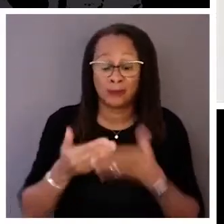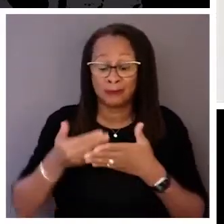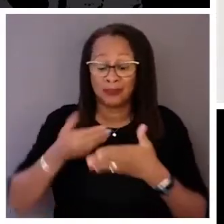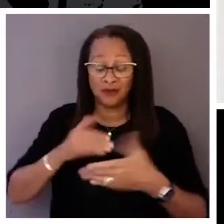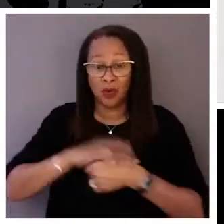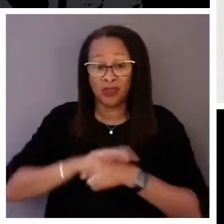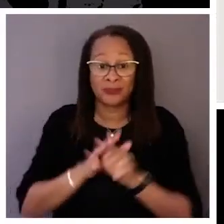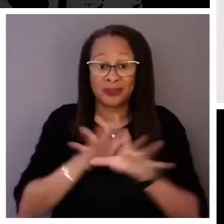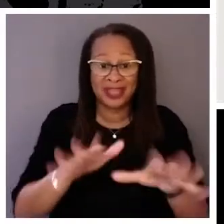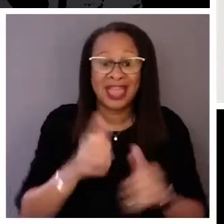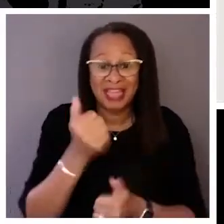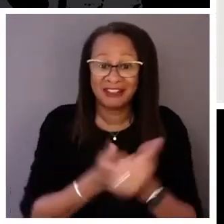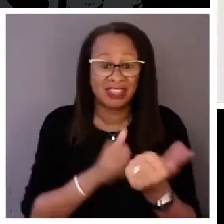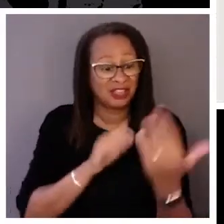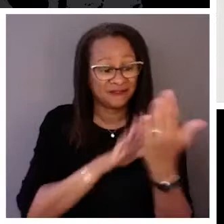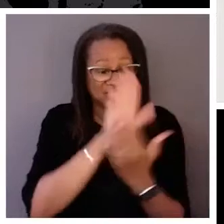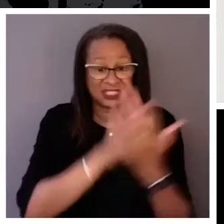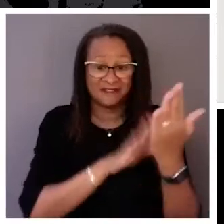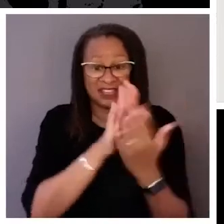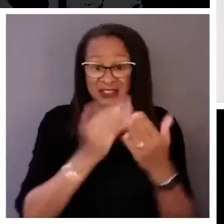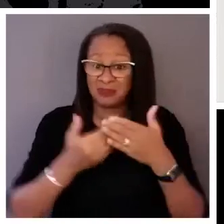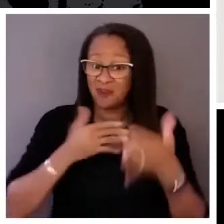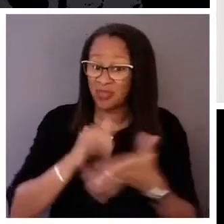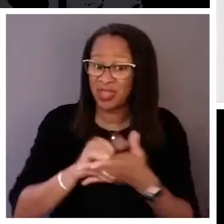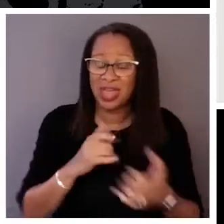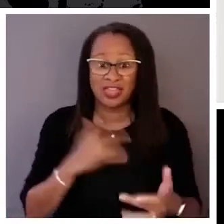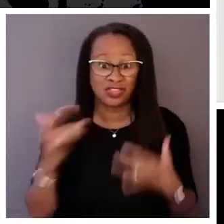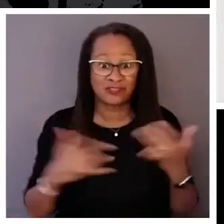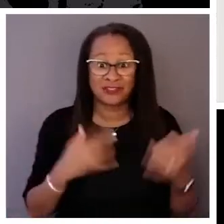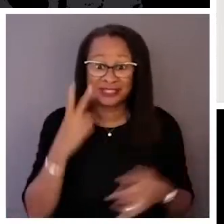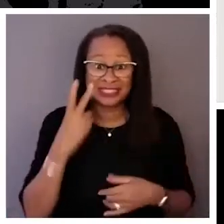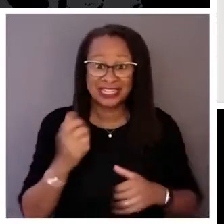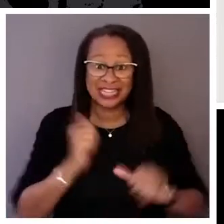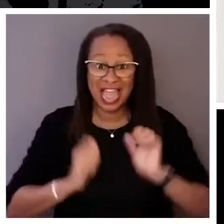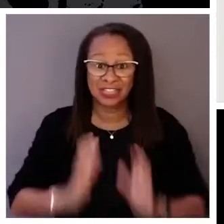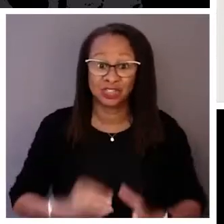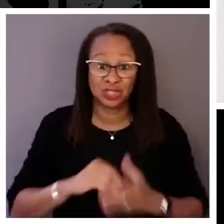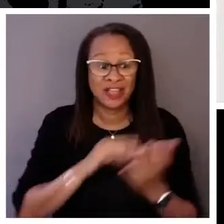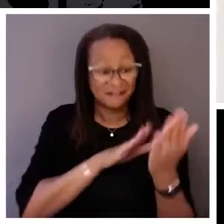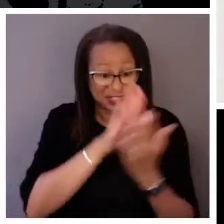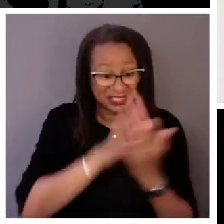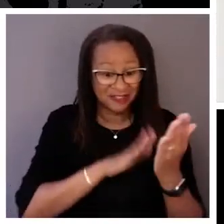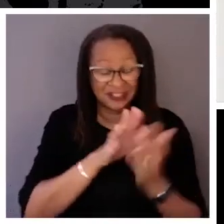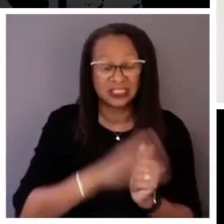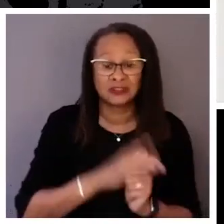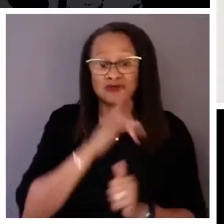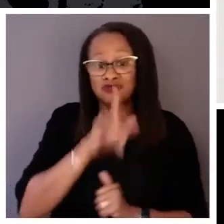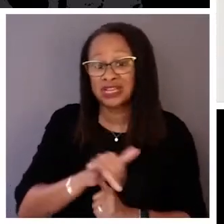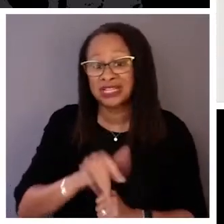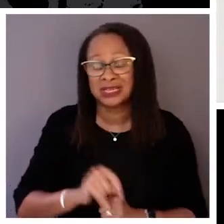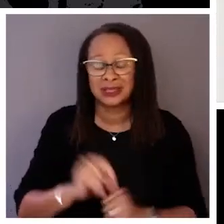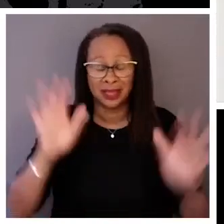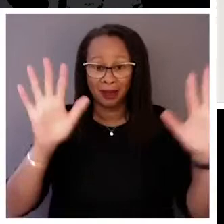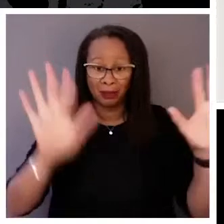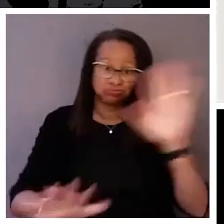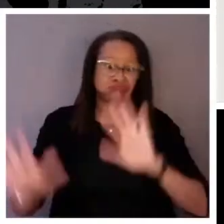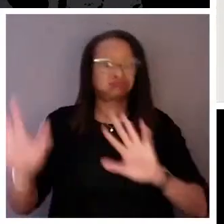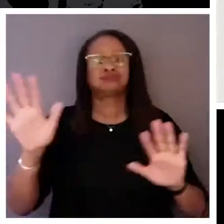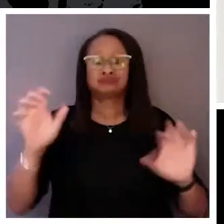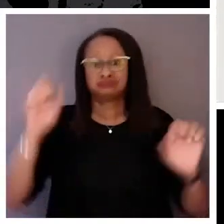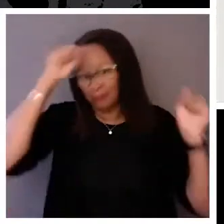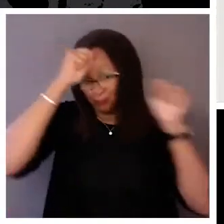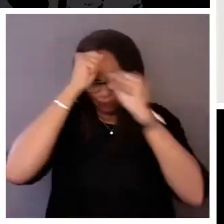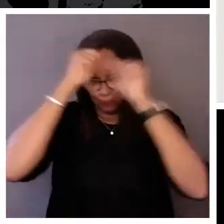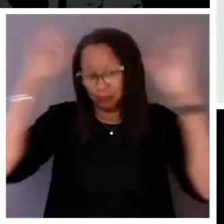before the pandemic, everything was in person. And so the thrill of seeing an actor in person really flip your mind or